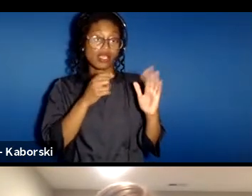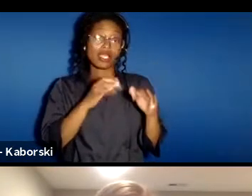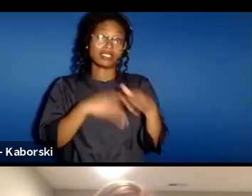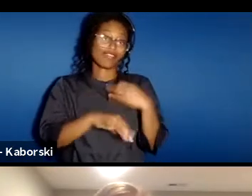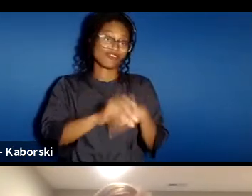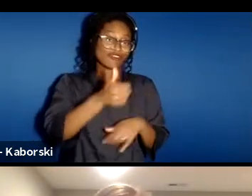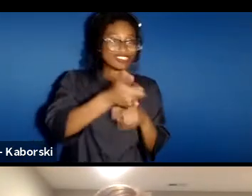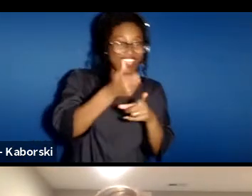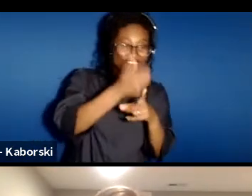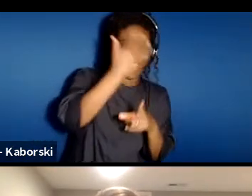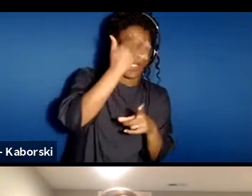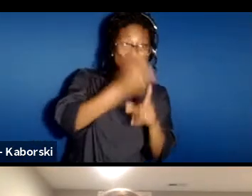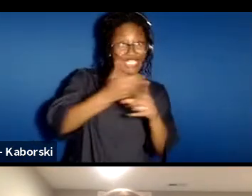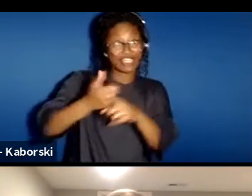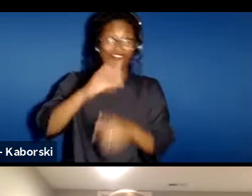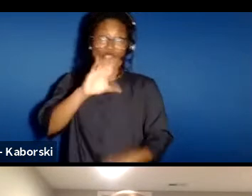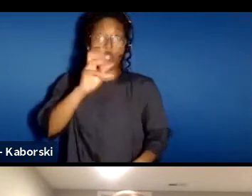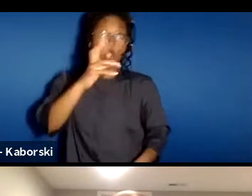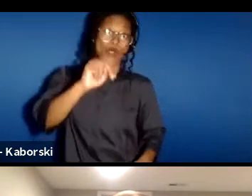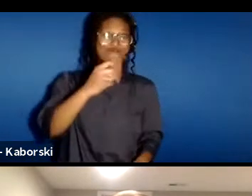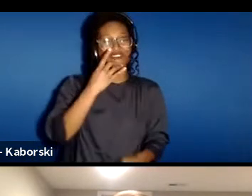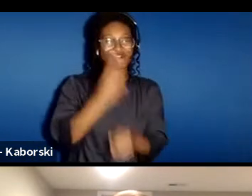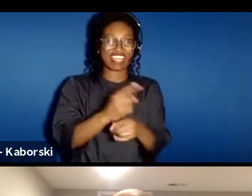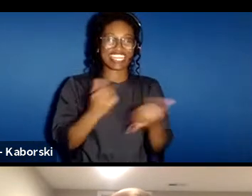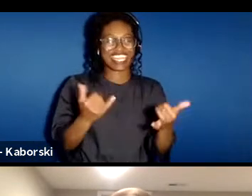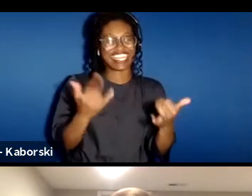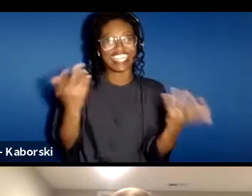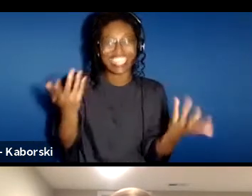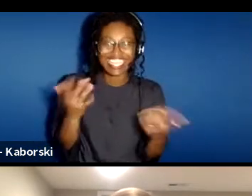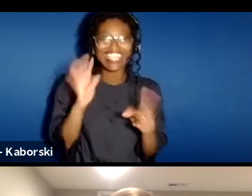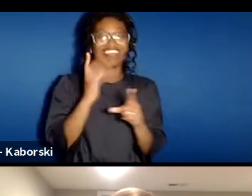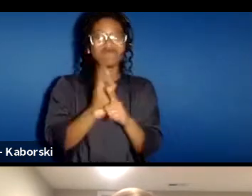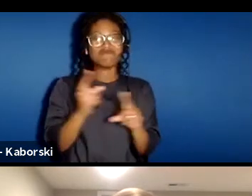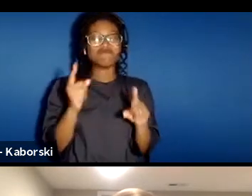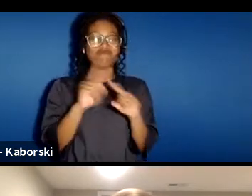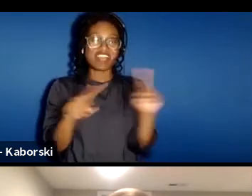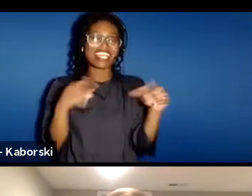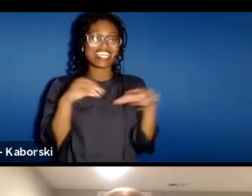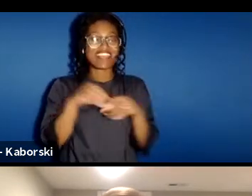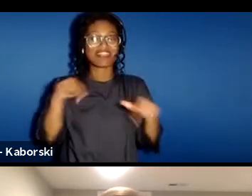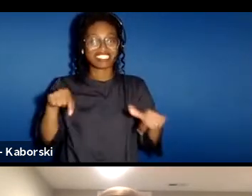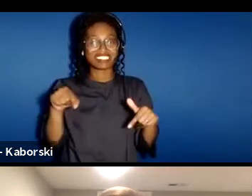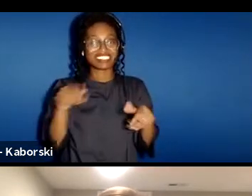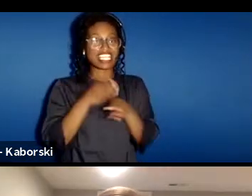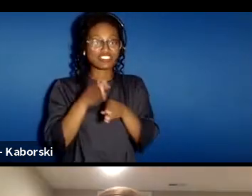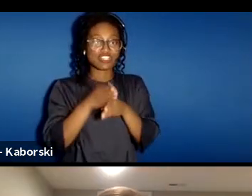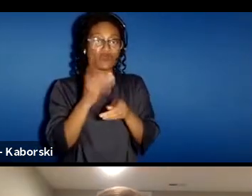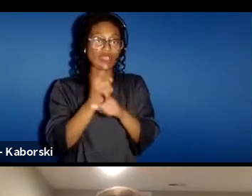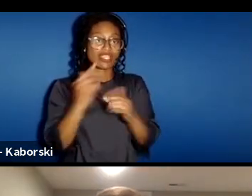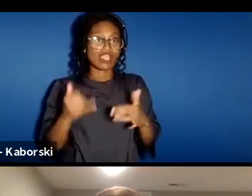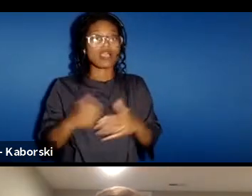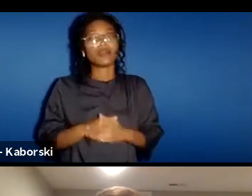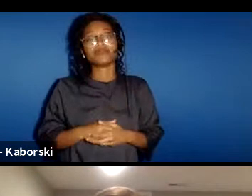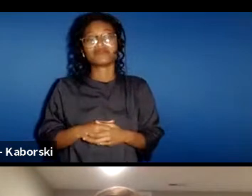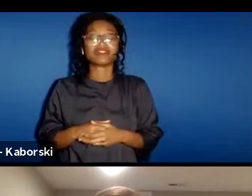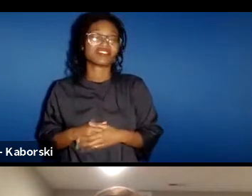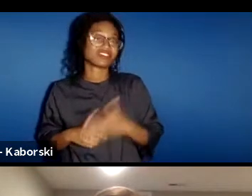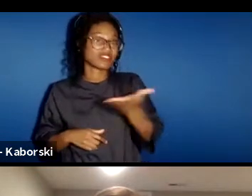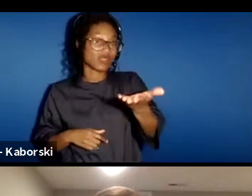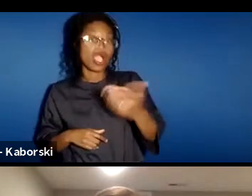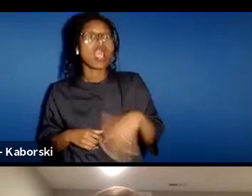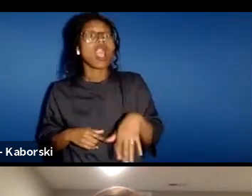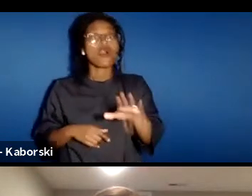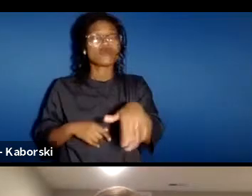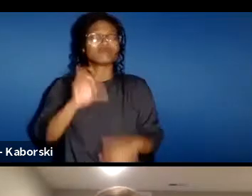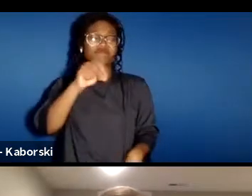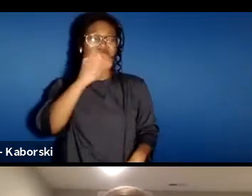yourselves, obviously, right now in the marketplace? I'm always attracted. Young Jerks.